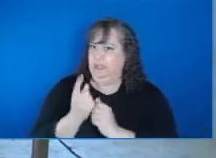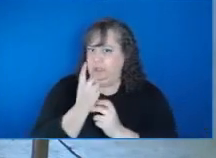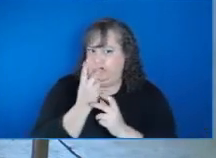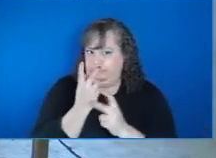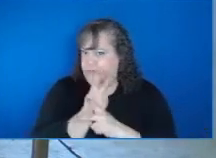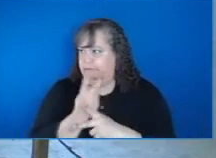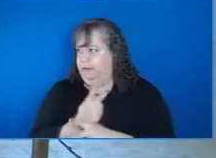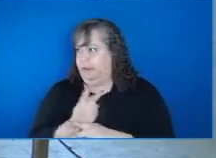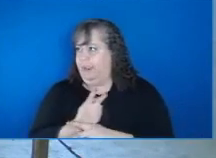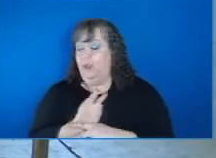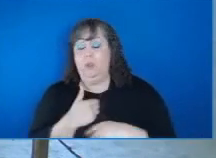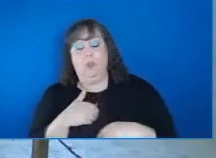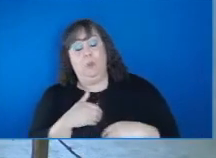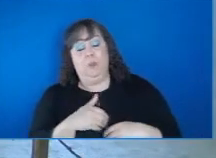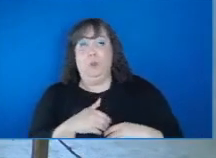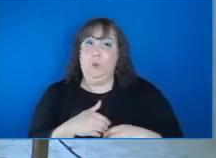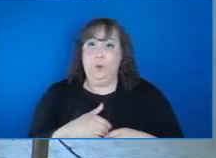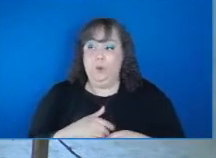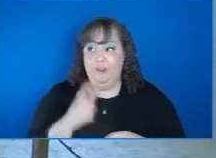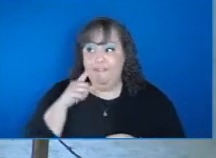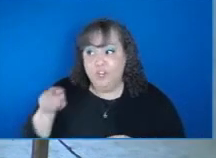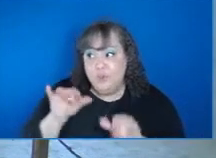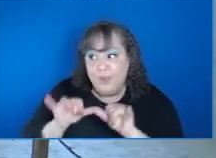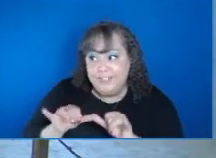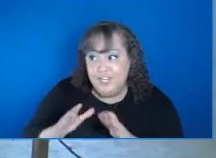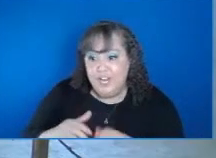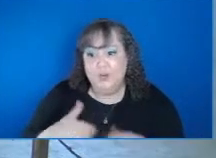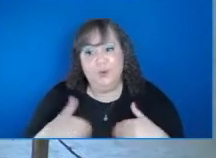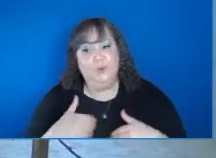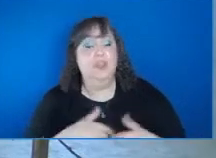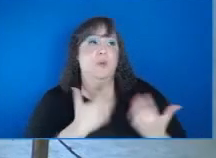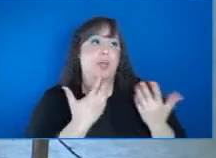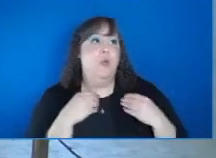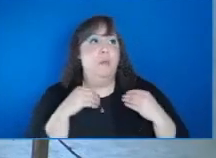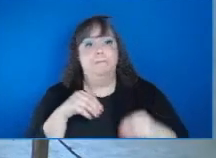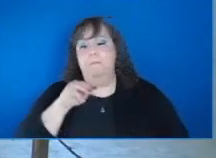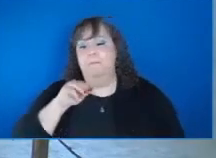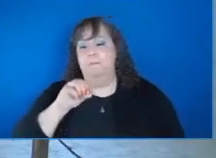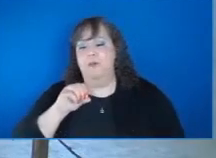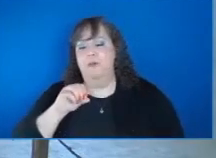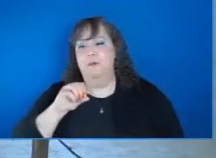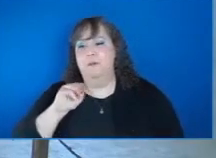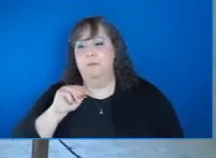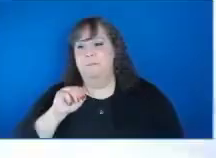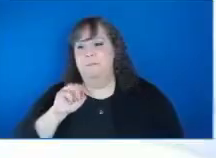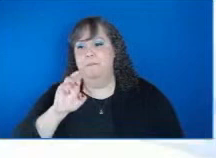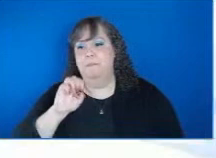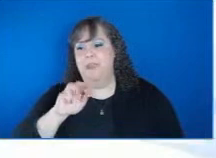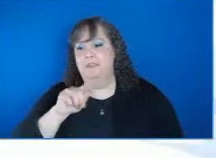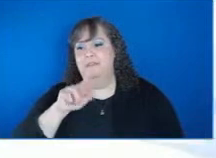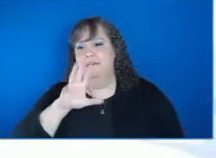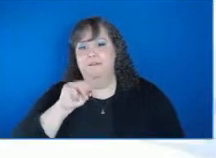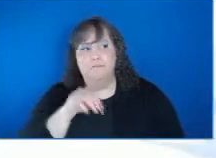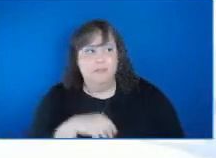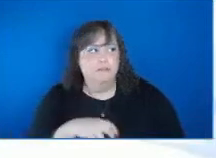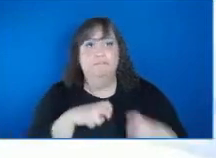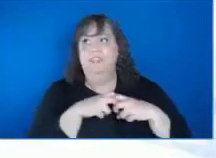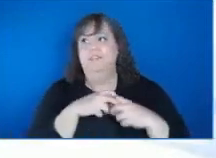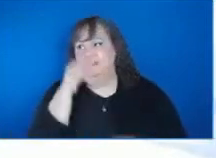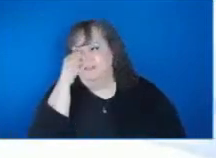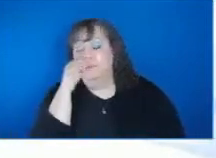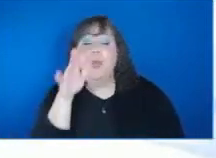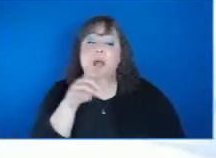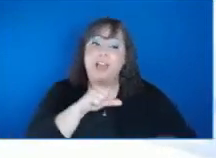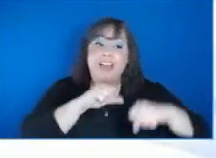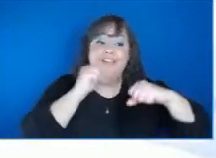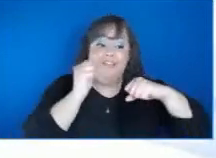Physics. So, as we all know, the asteroid is quite large and DART is quite small. We're about